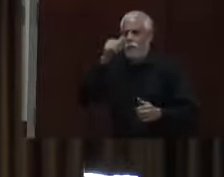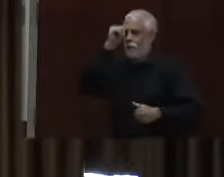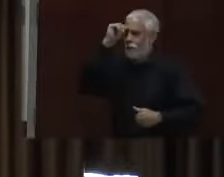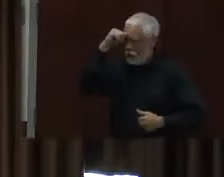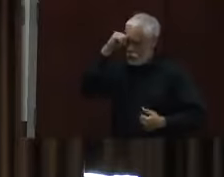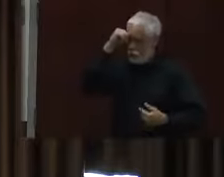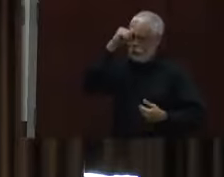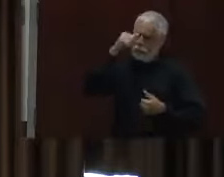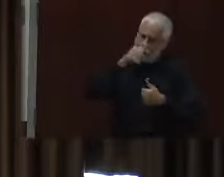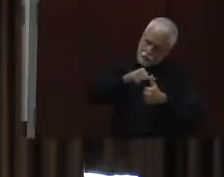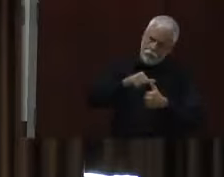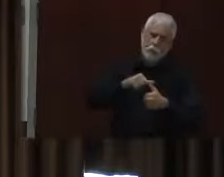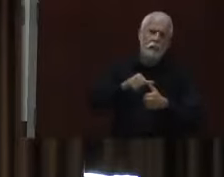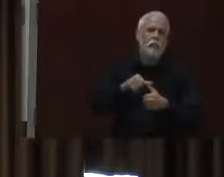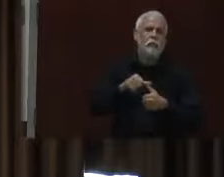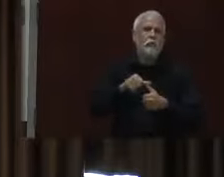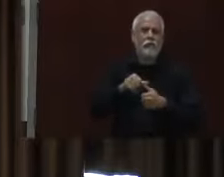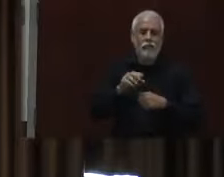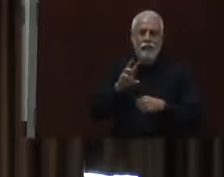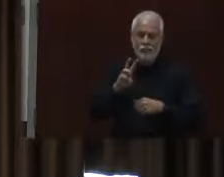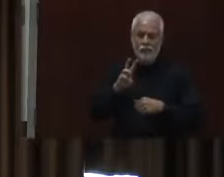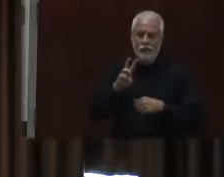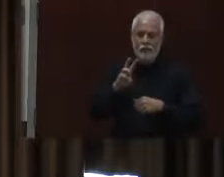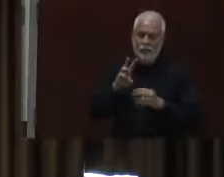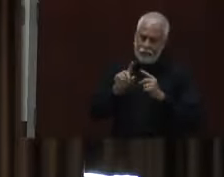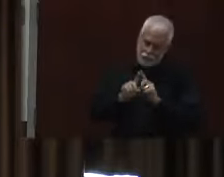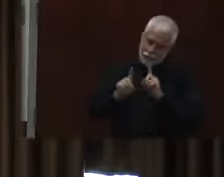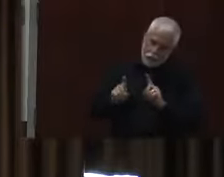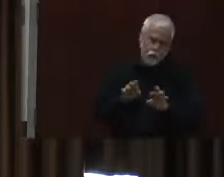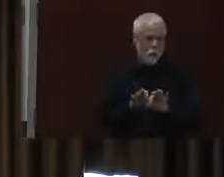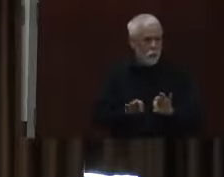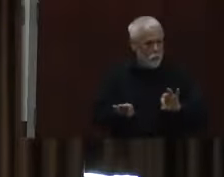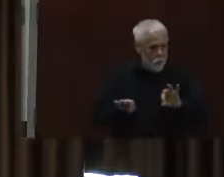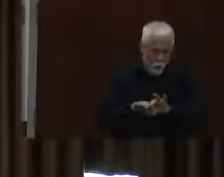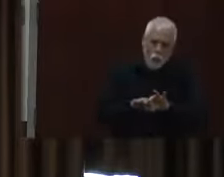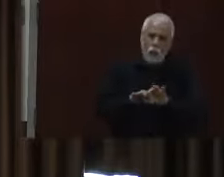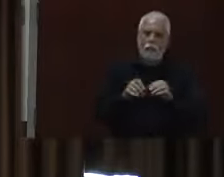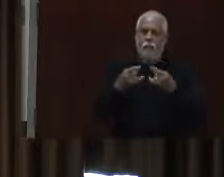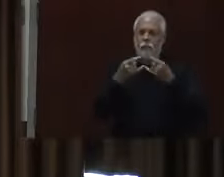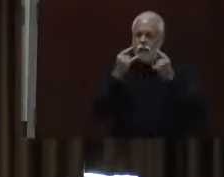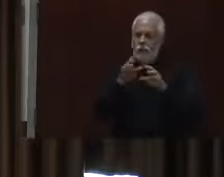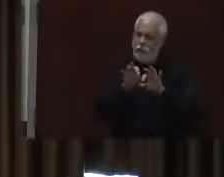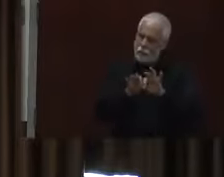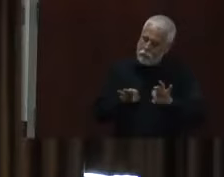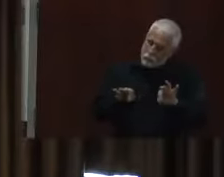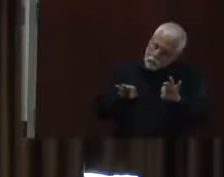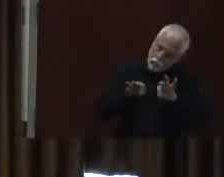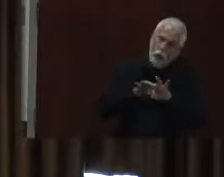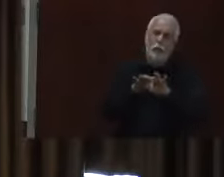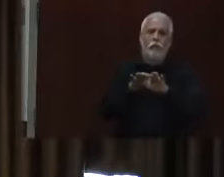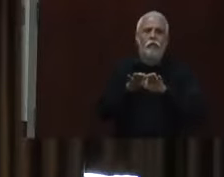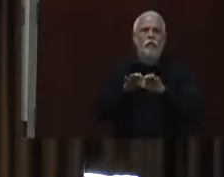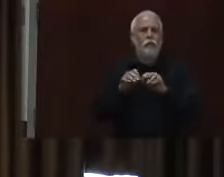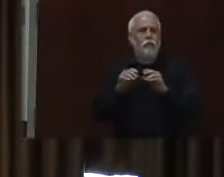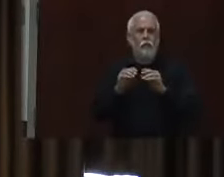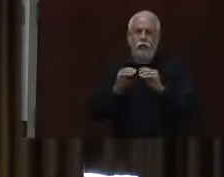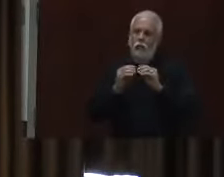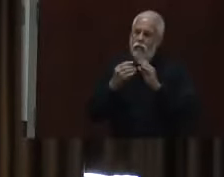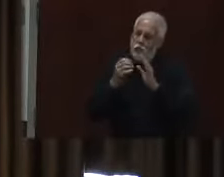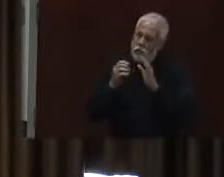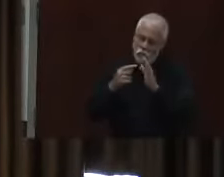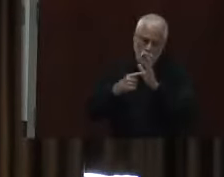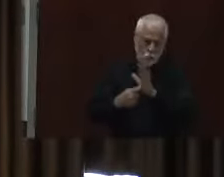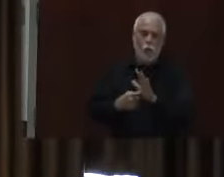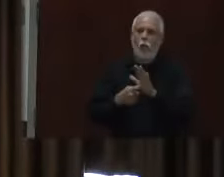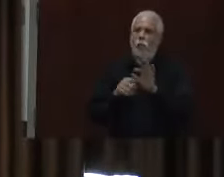remember that 6 feet is really important. We have to remember that masks are really important. There's growing evidence about